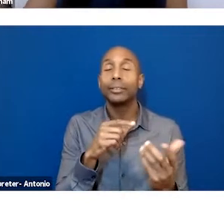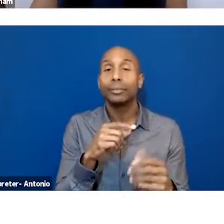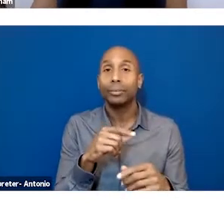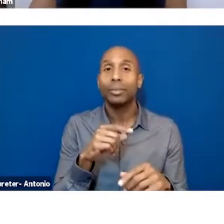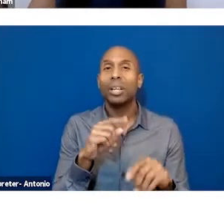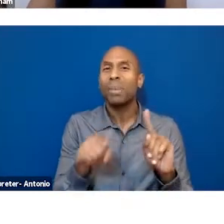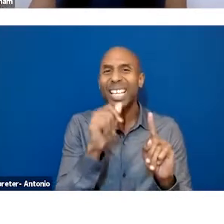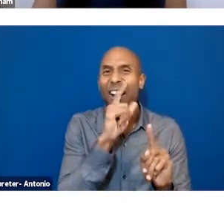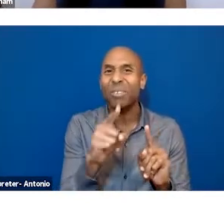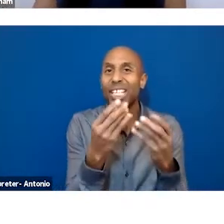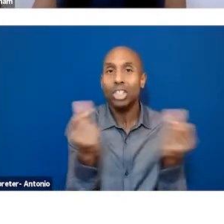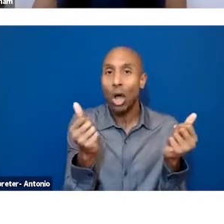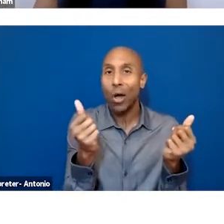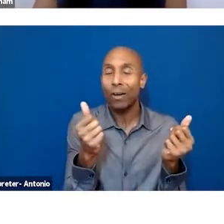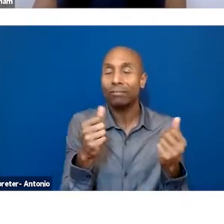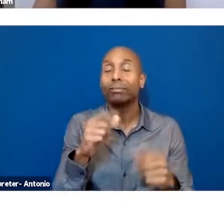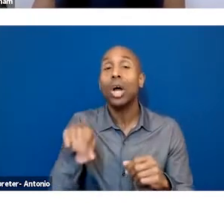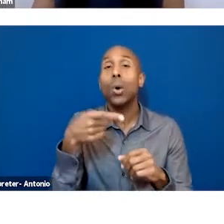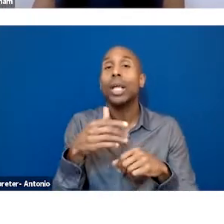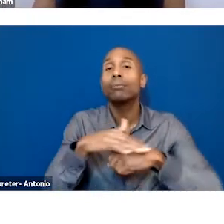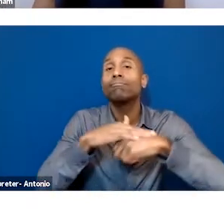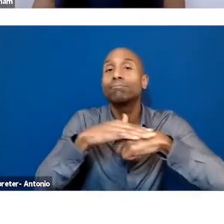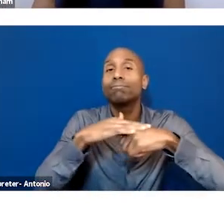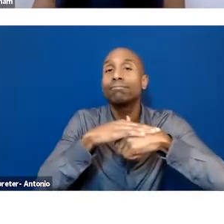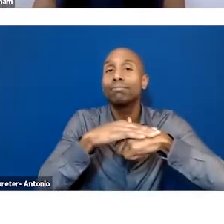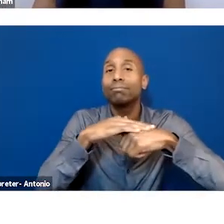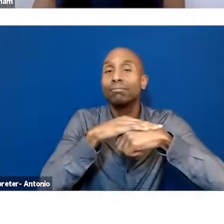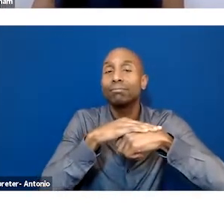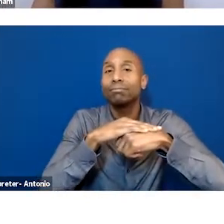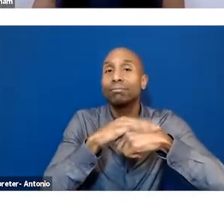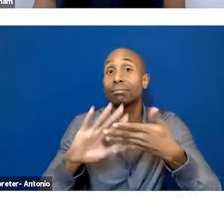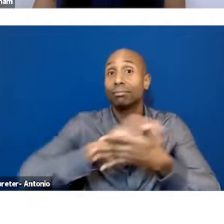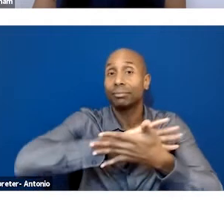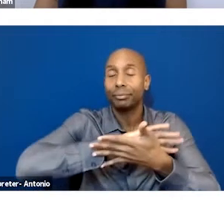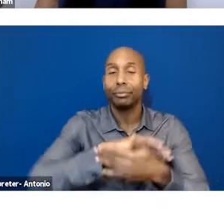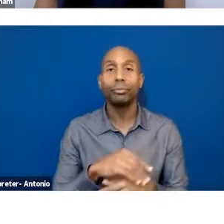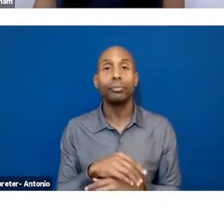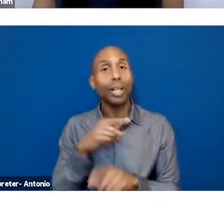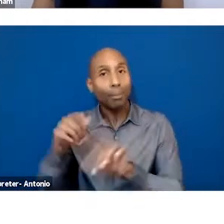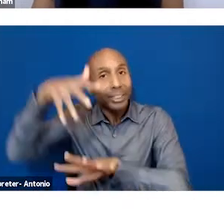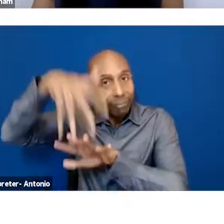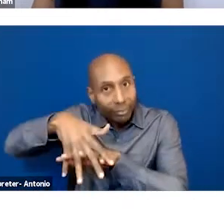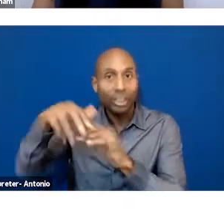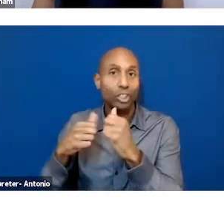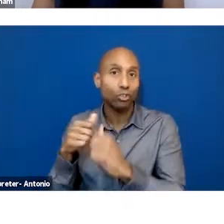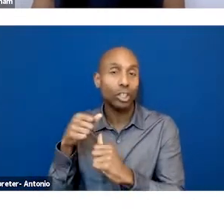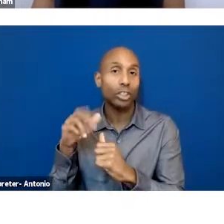These spectacles don't get at the underlying entrenched and structural realities of fashion's unequal power